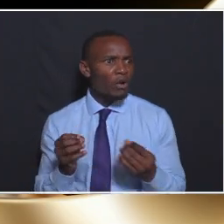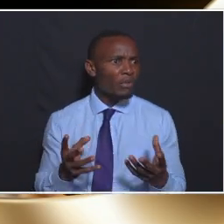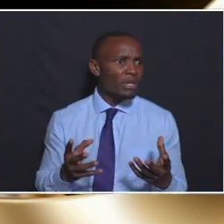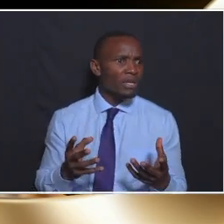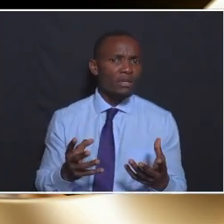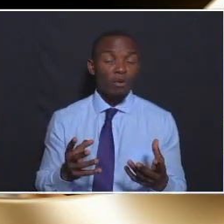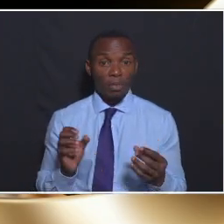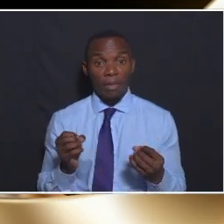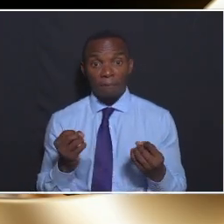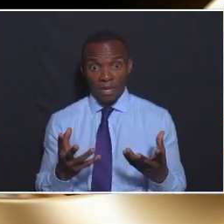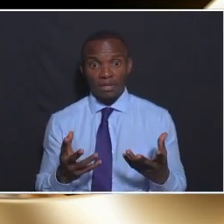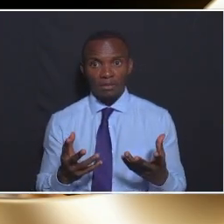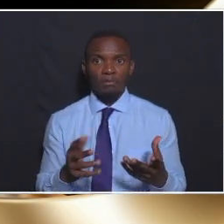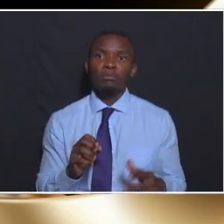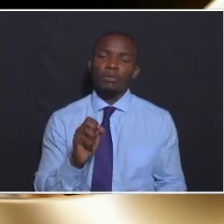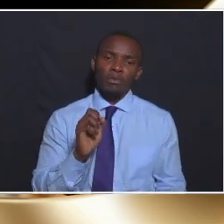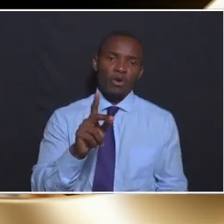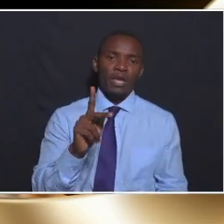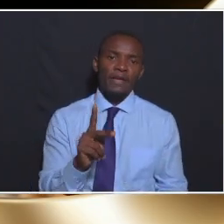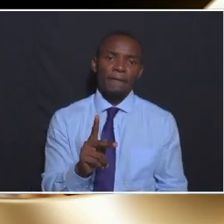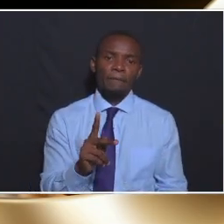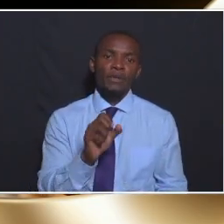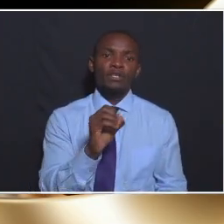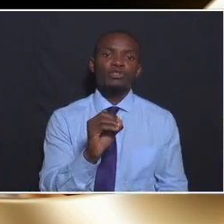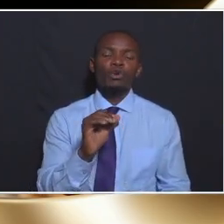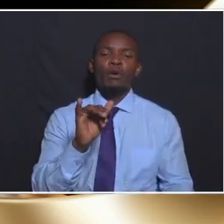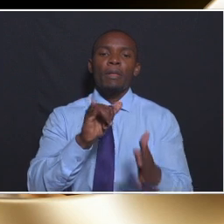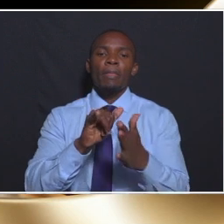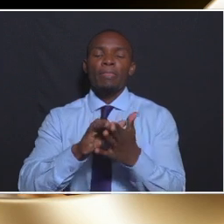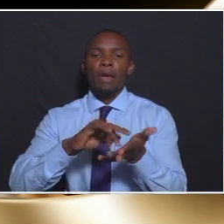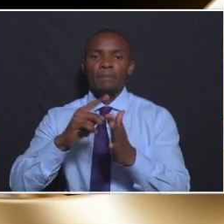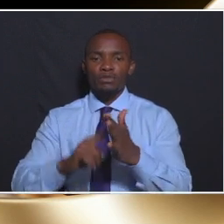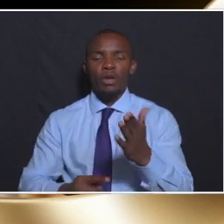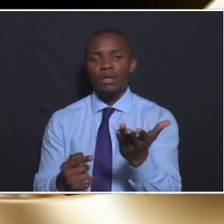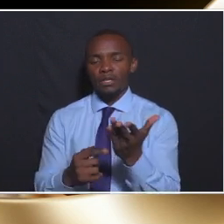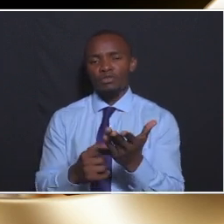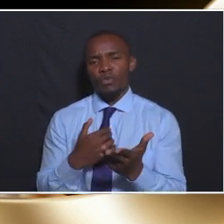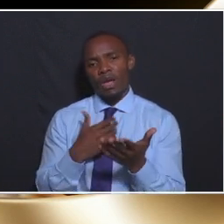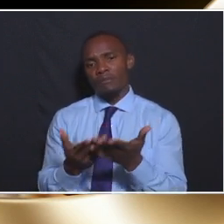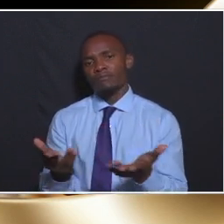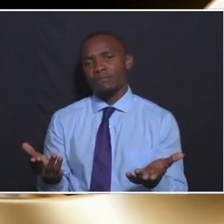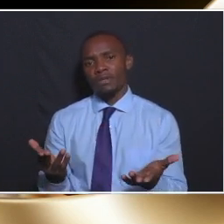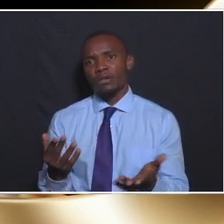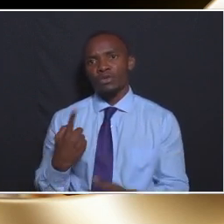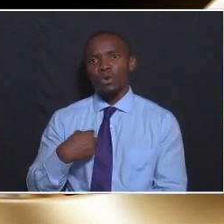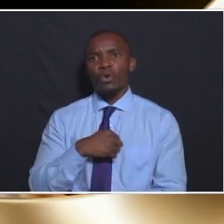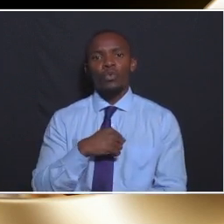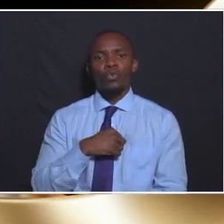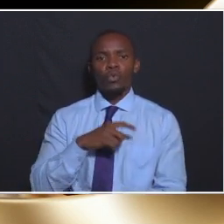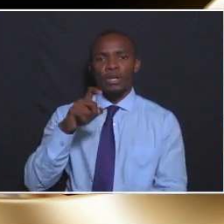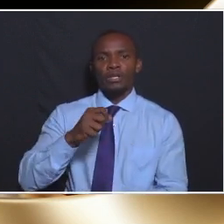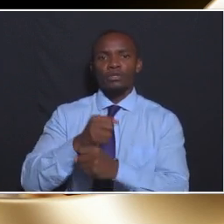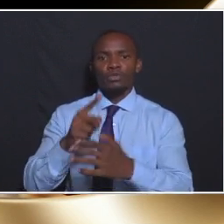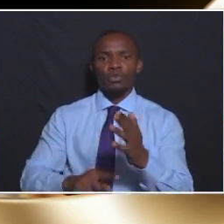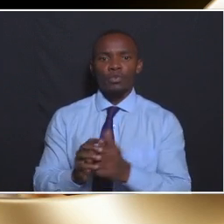There are very many. Okay. So that means the technology is available. That means we need to start doing content in that technology